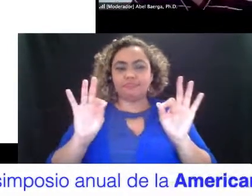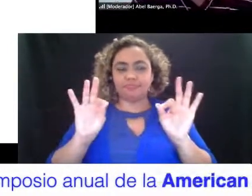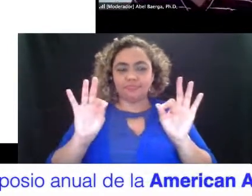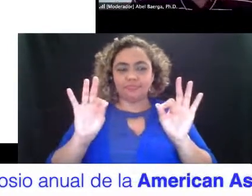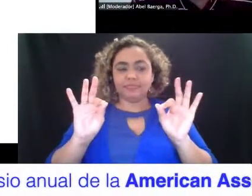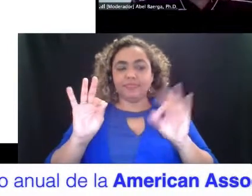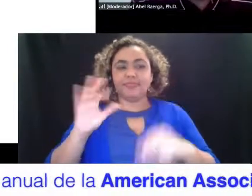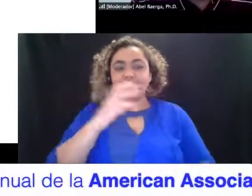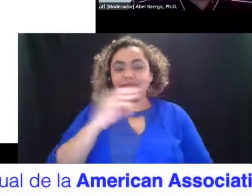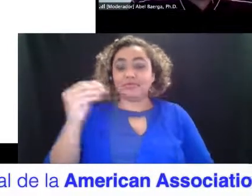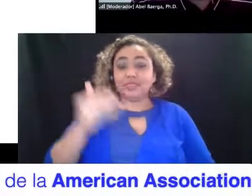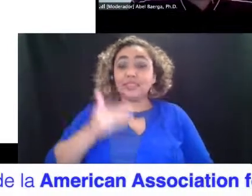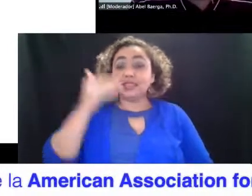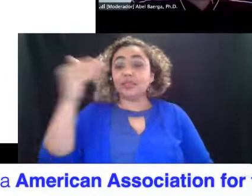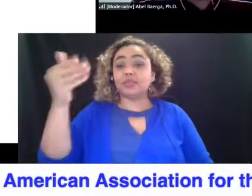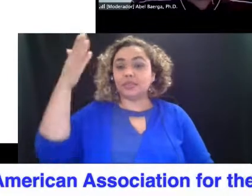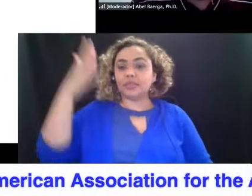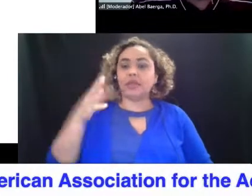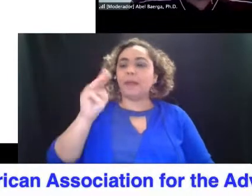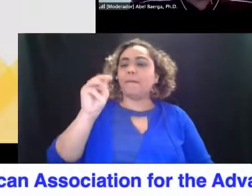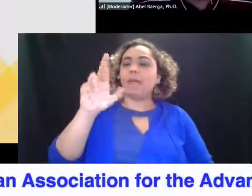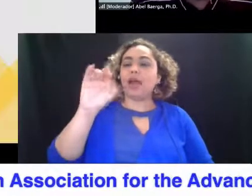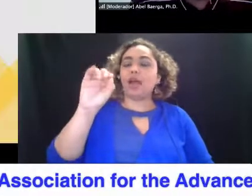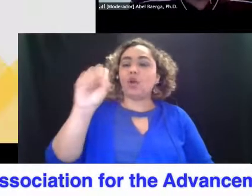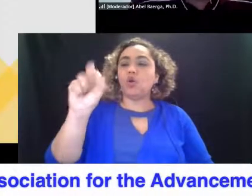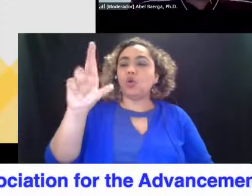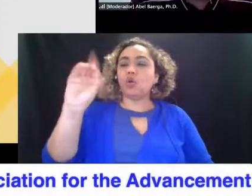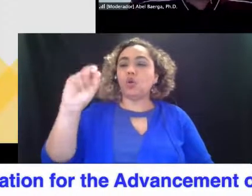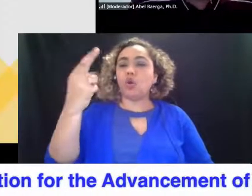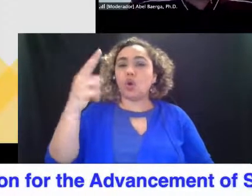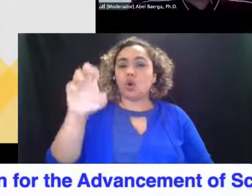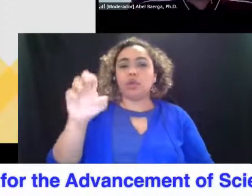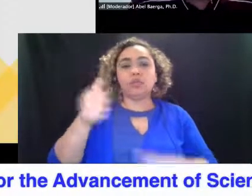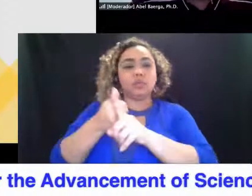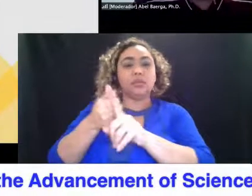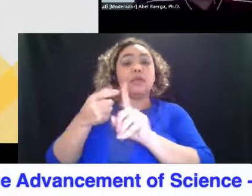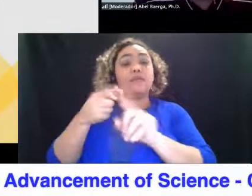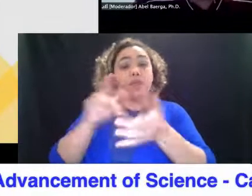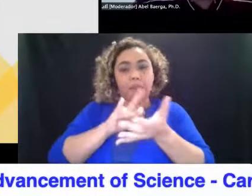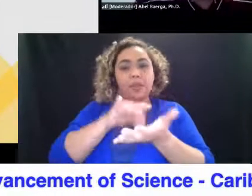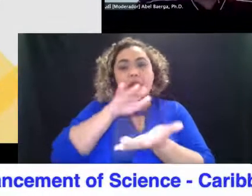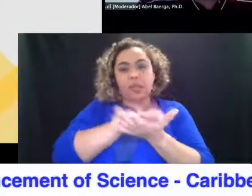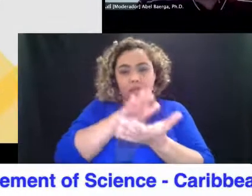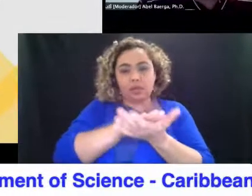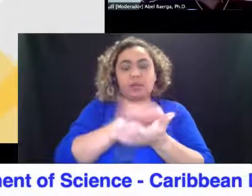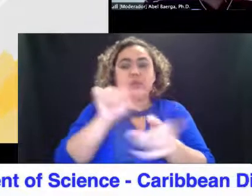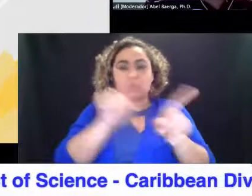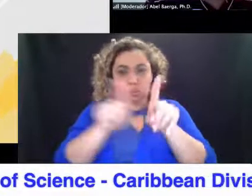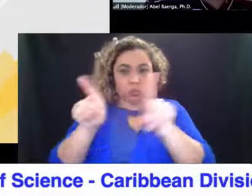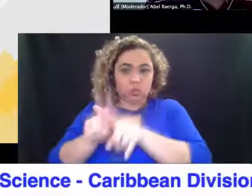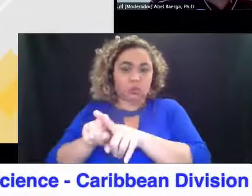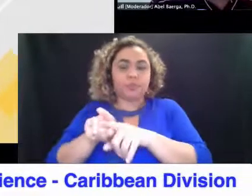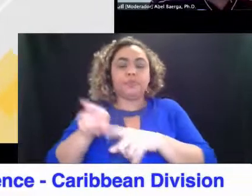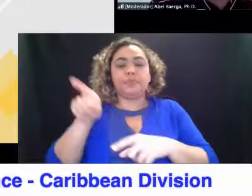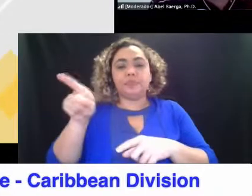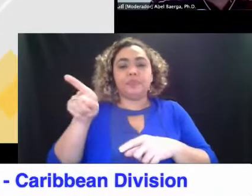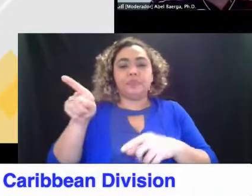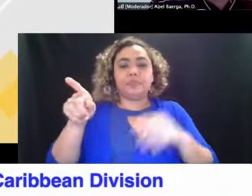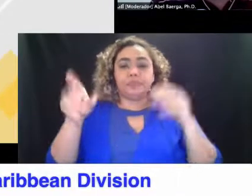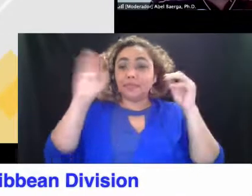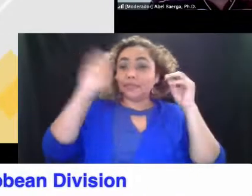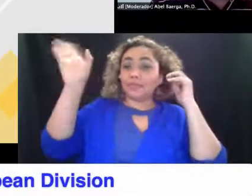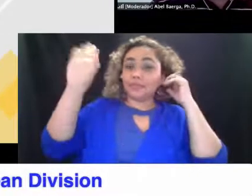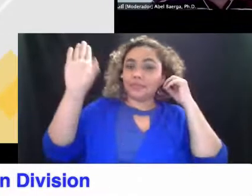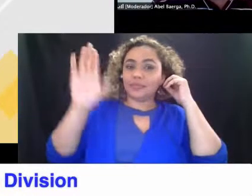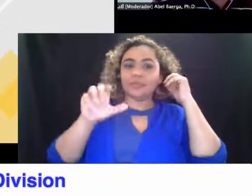Now, our next speaker is Marco Roche, who also joins us from Medical Sciences campus. He's going to be talking about